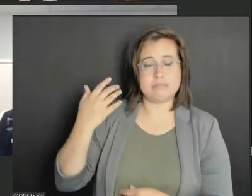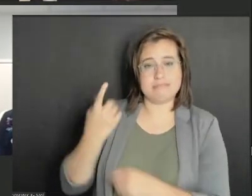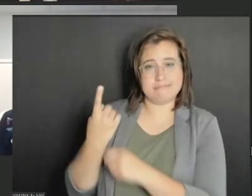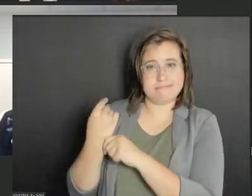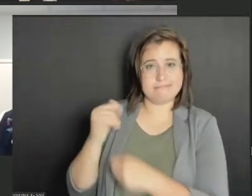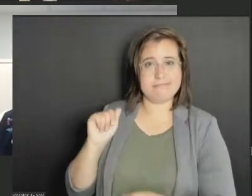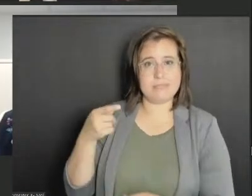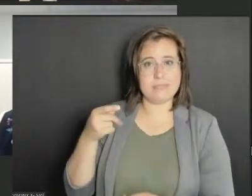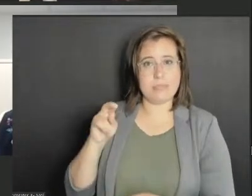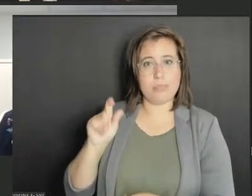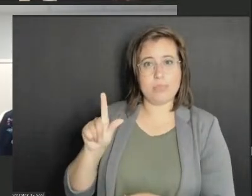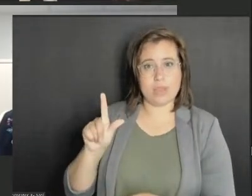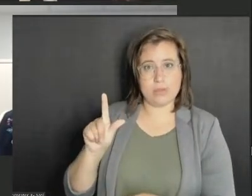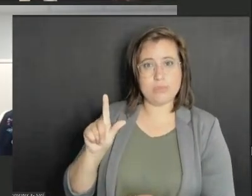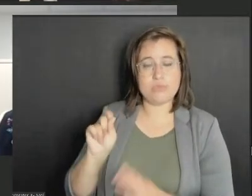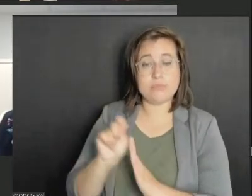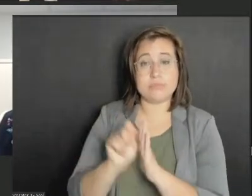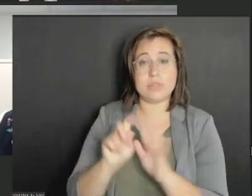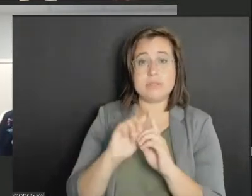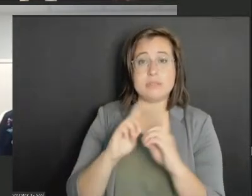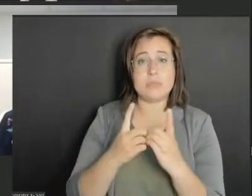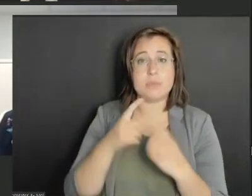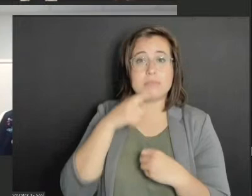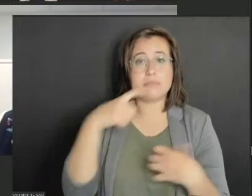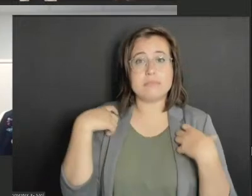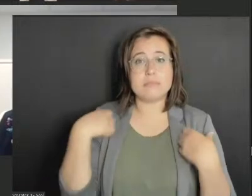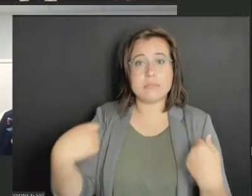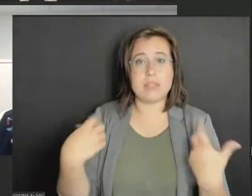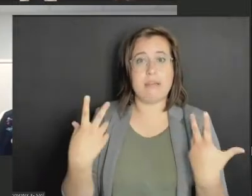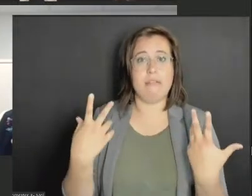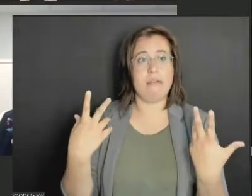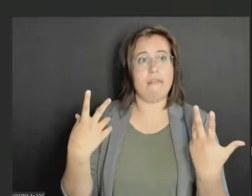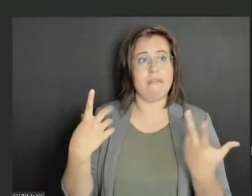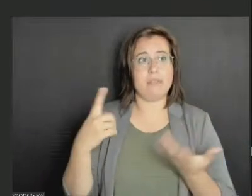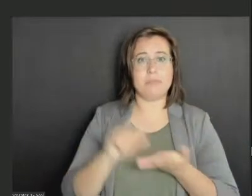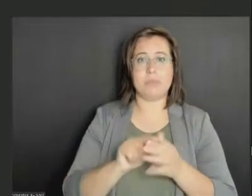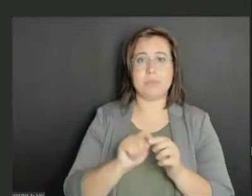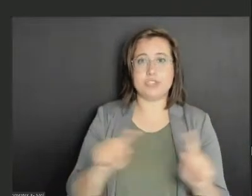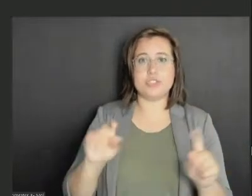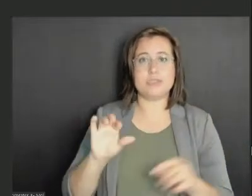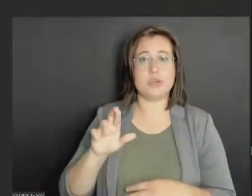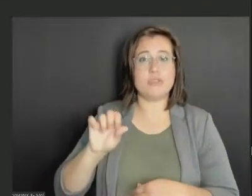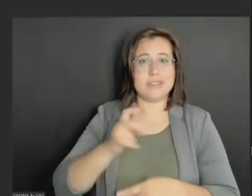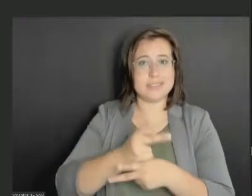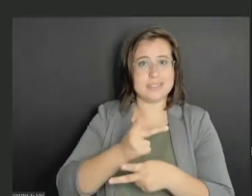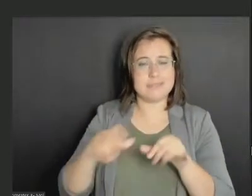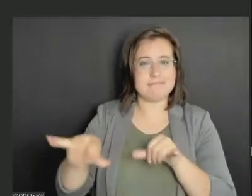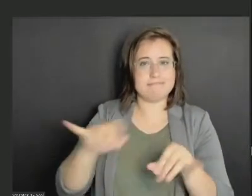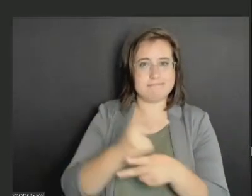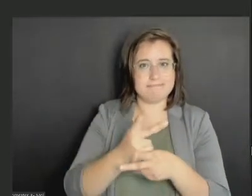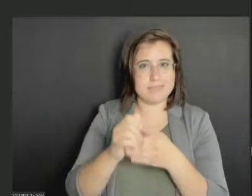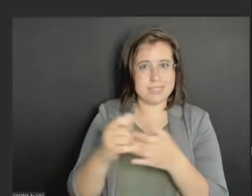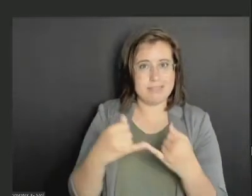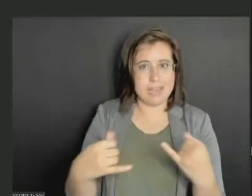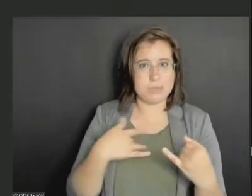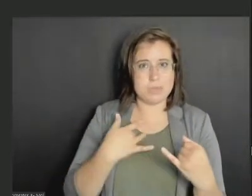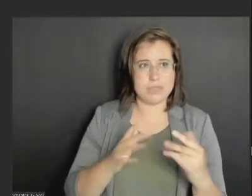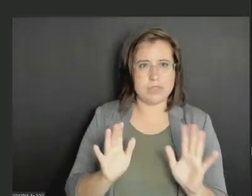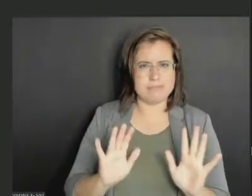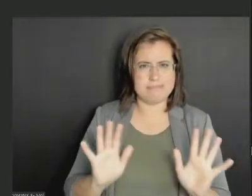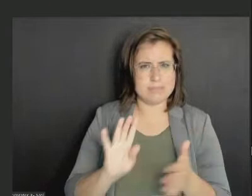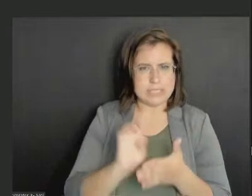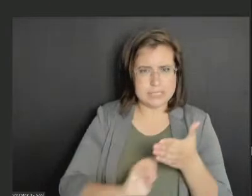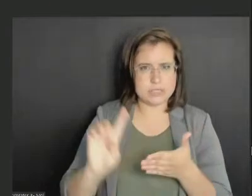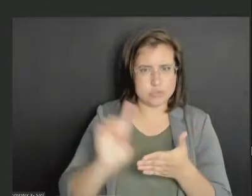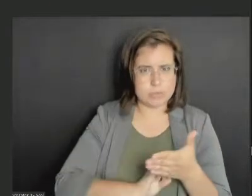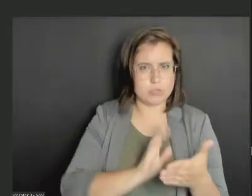year, our State Department of Public Health came out with crisis standards of care guidelines that we felt were discriminatory against